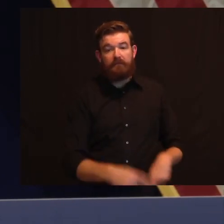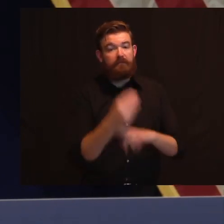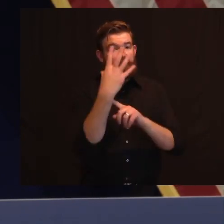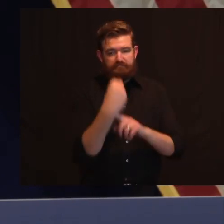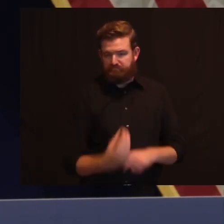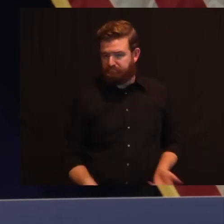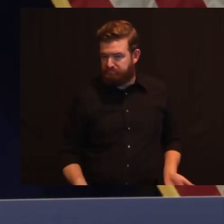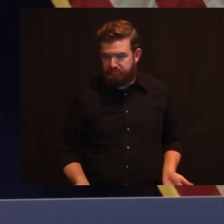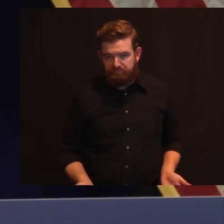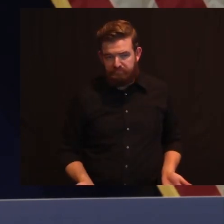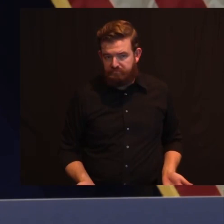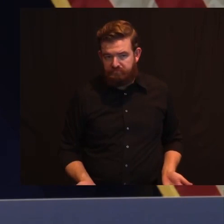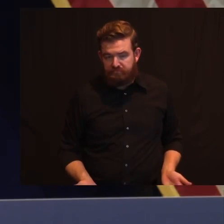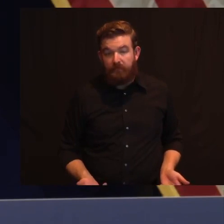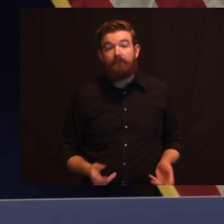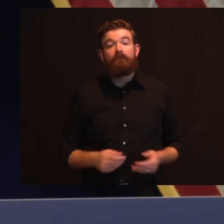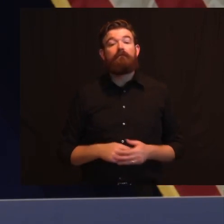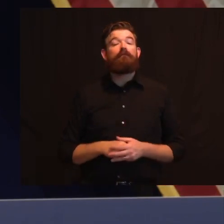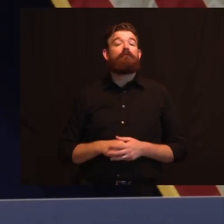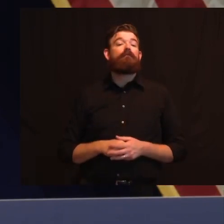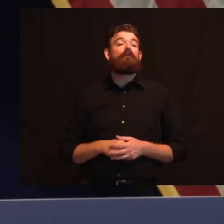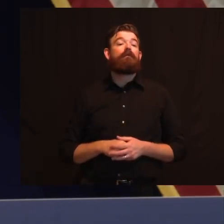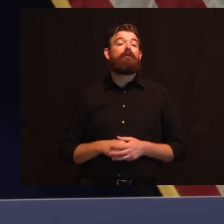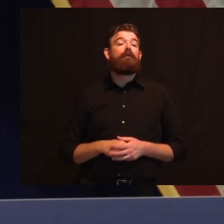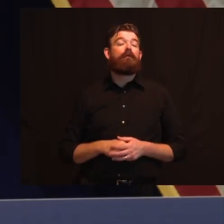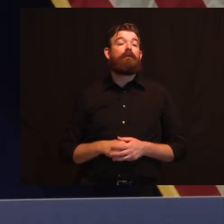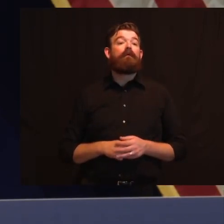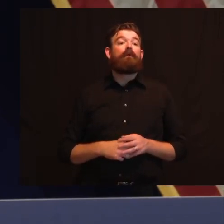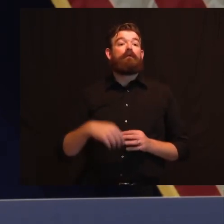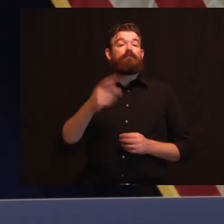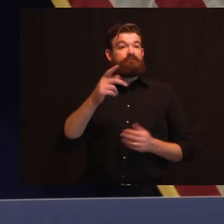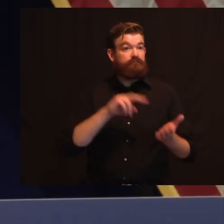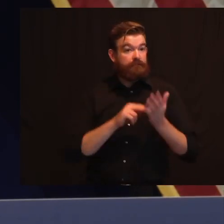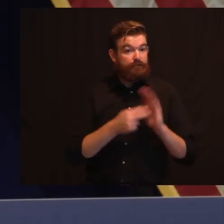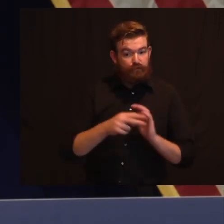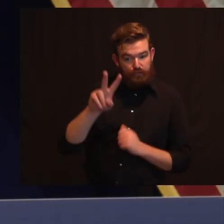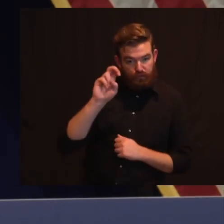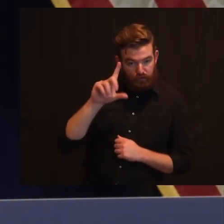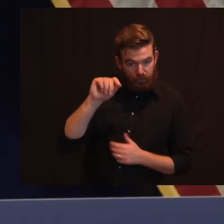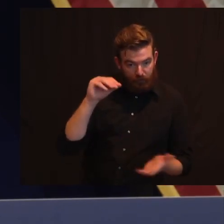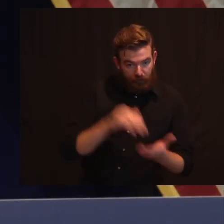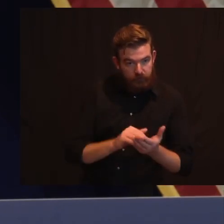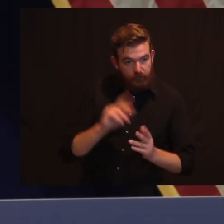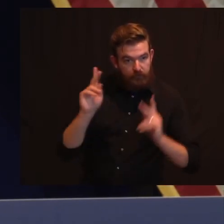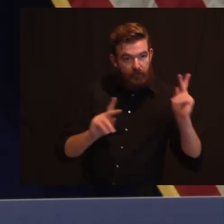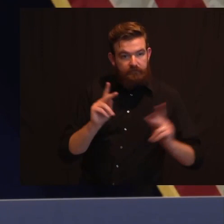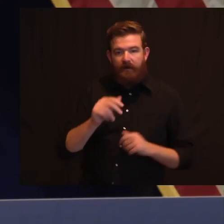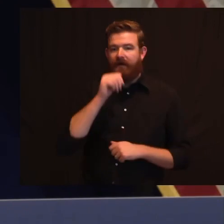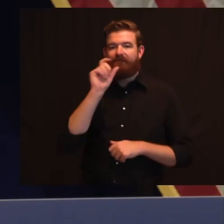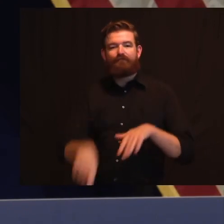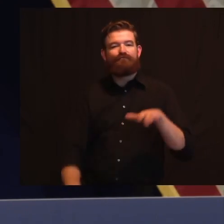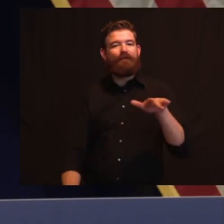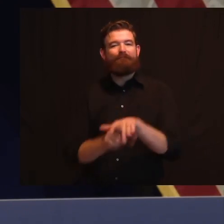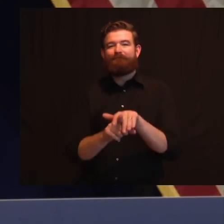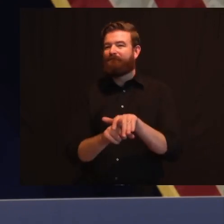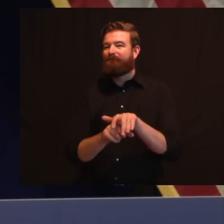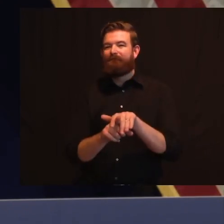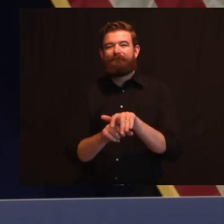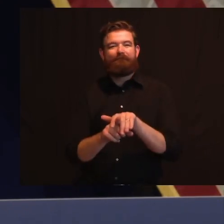roughly 220,000 people out of our licensing centers between now and the end of the year because they can do that transaction